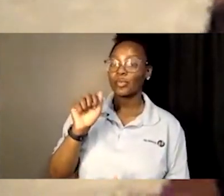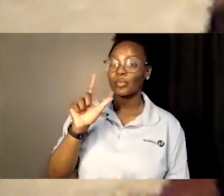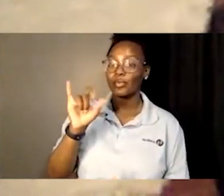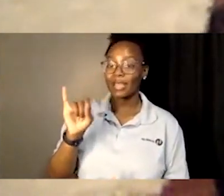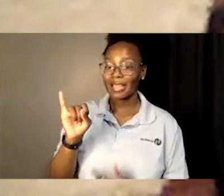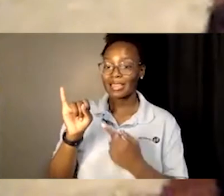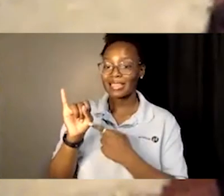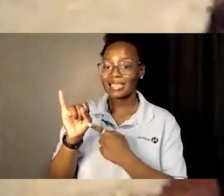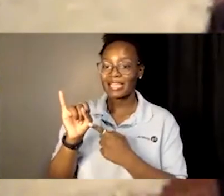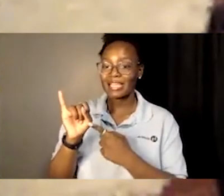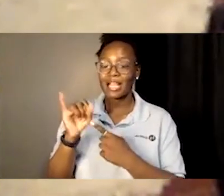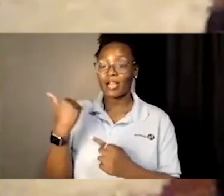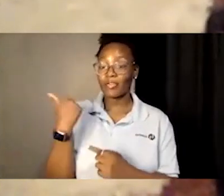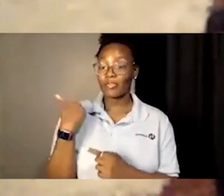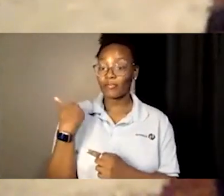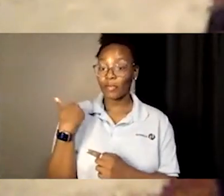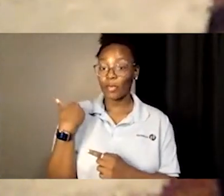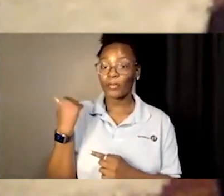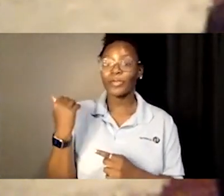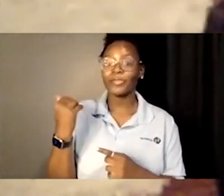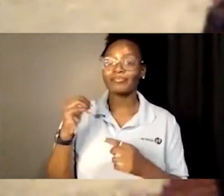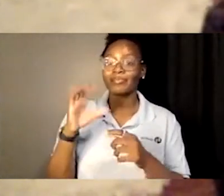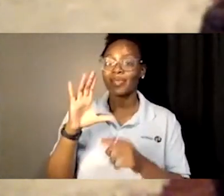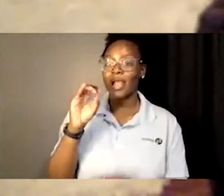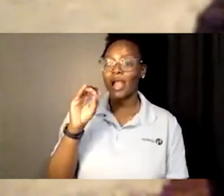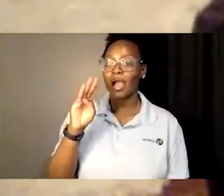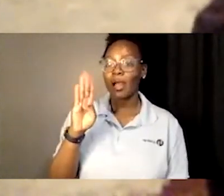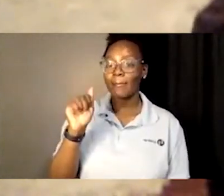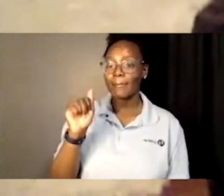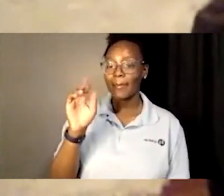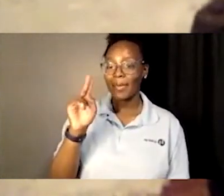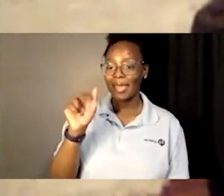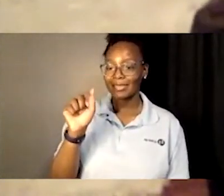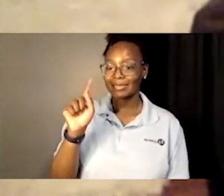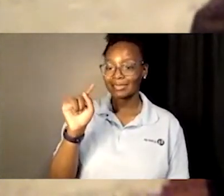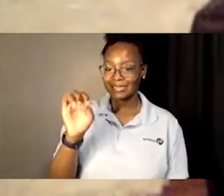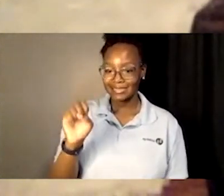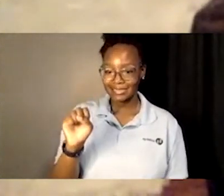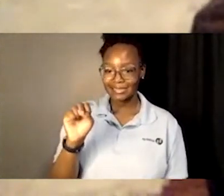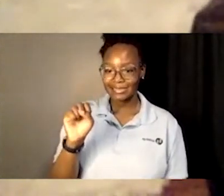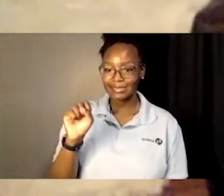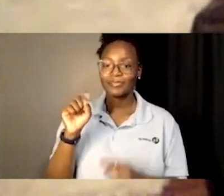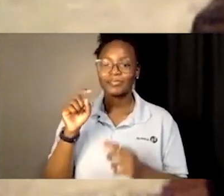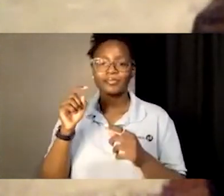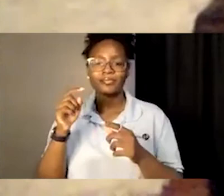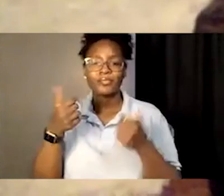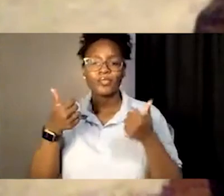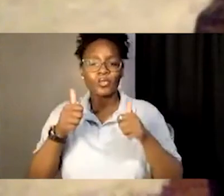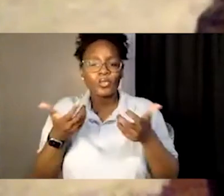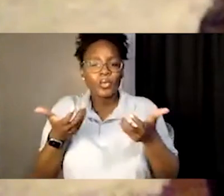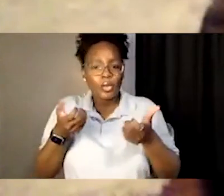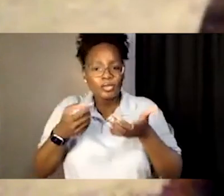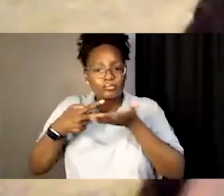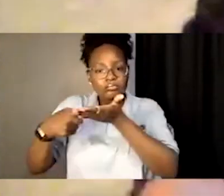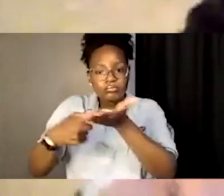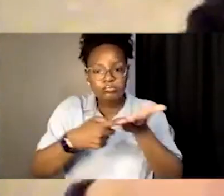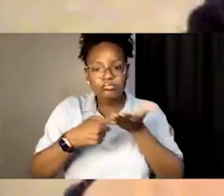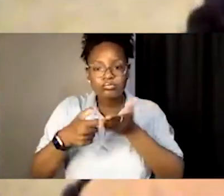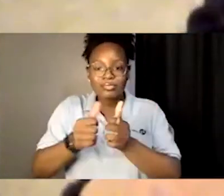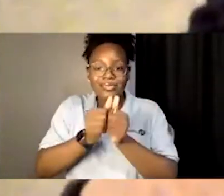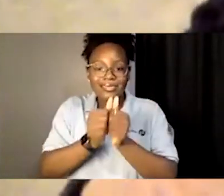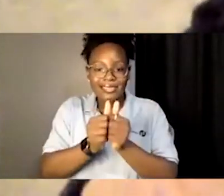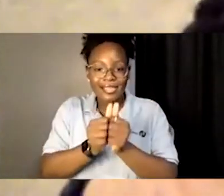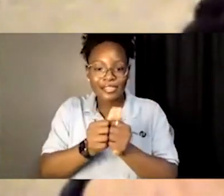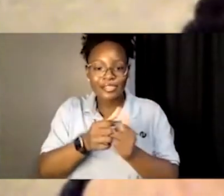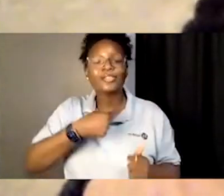peace builders together and to lead others. And so not only did the board wind up engaging in this deep